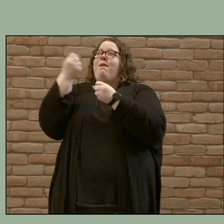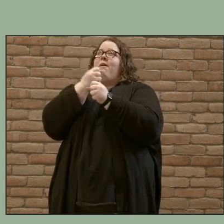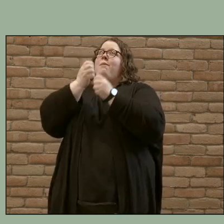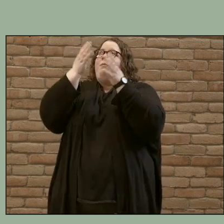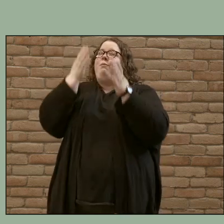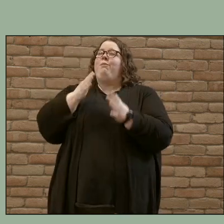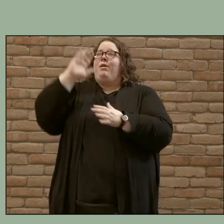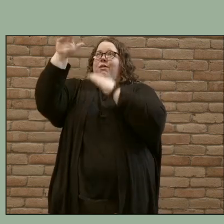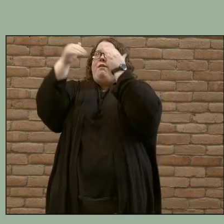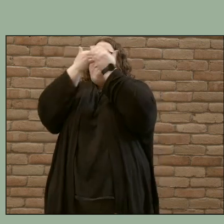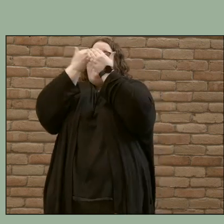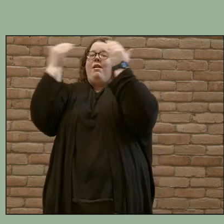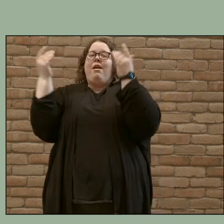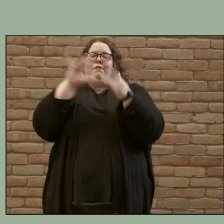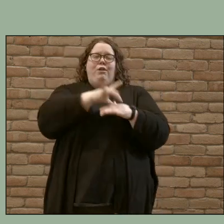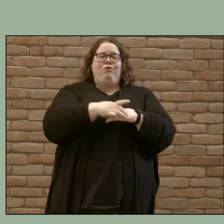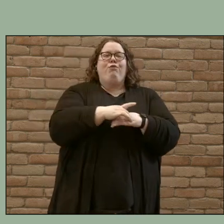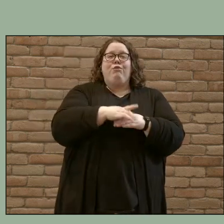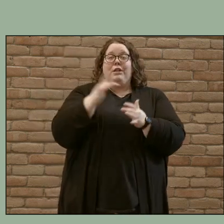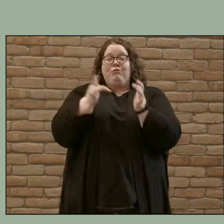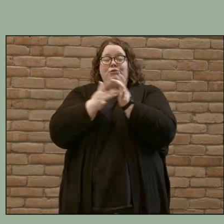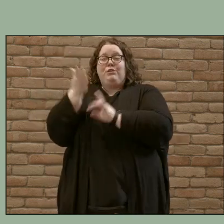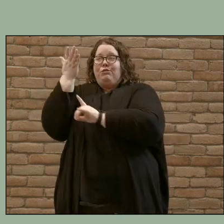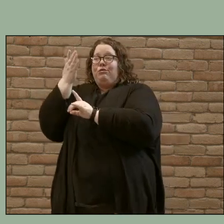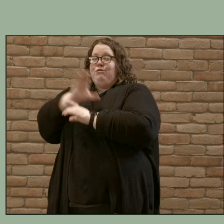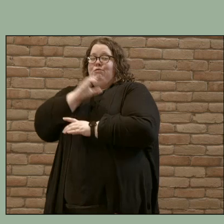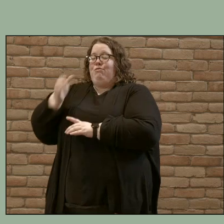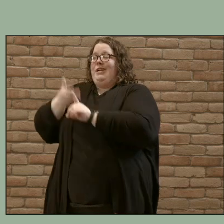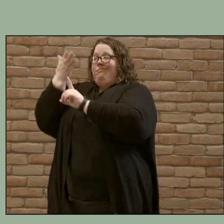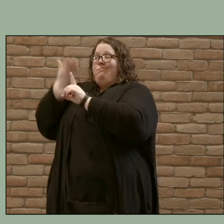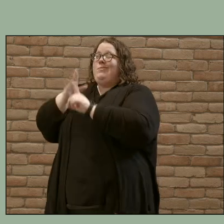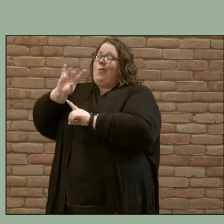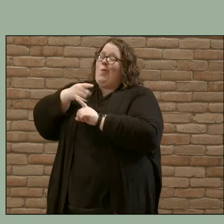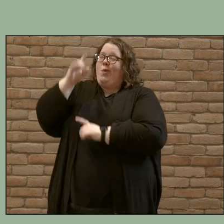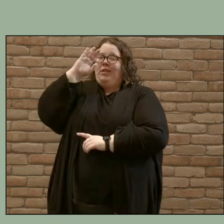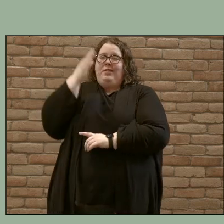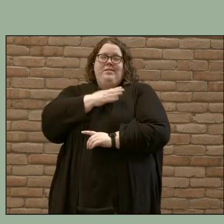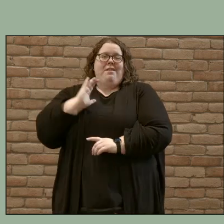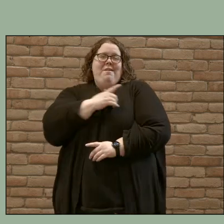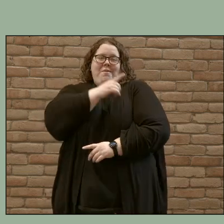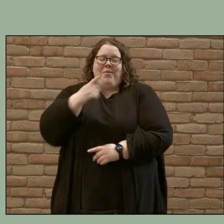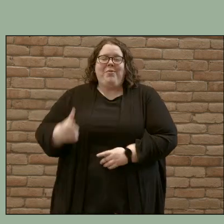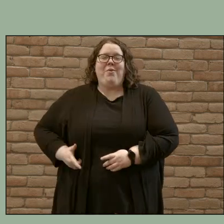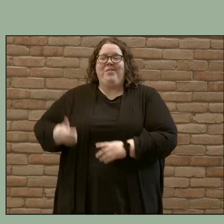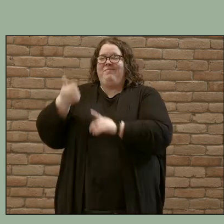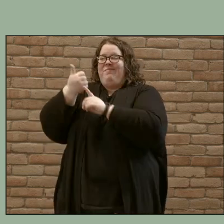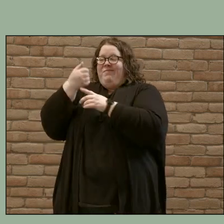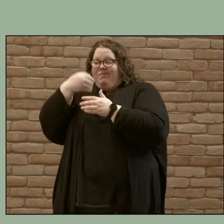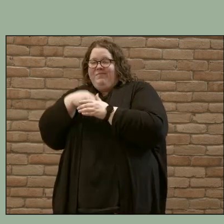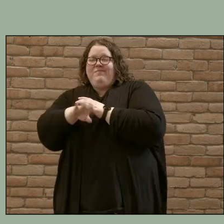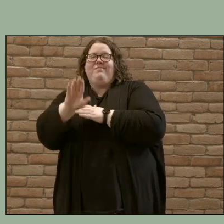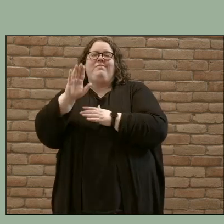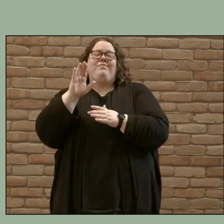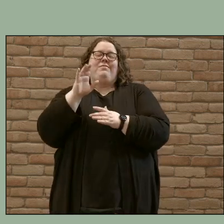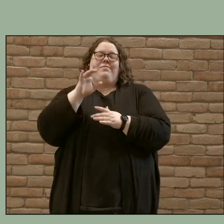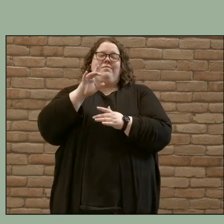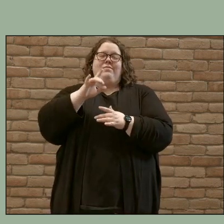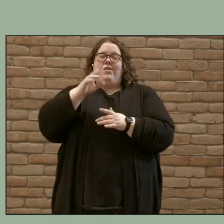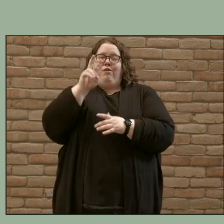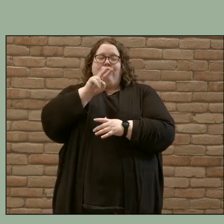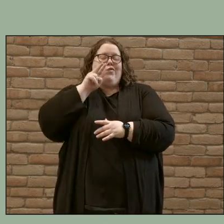heaven and earth, and in Jesus Christ, his only Son, our Lord, who was conceived by the Holy Spirit, born of the Virgin